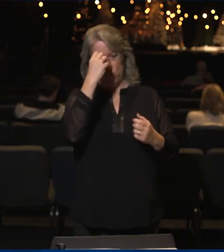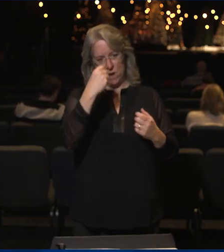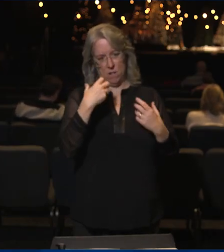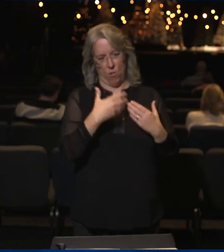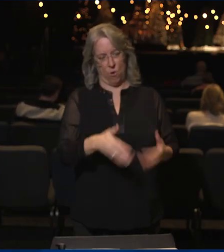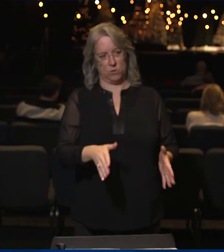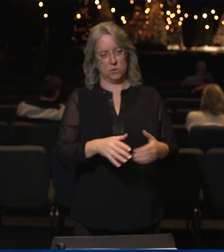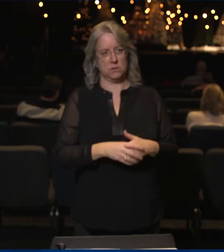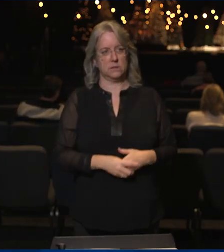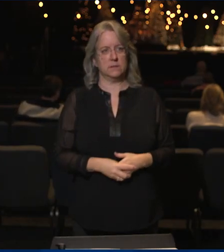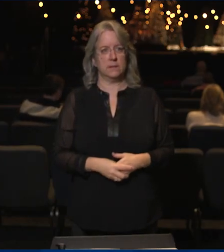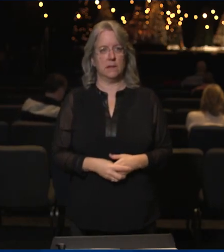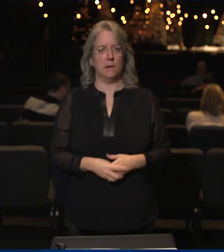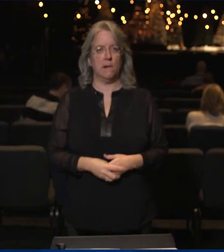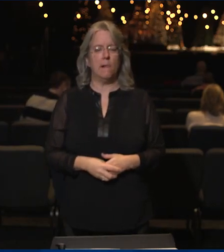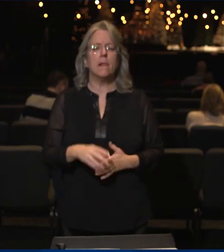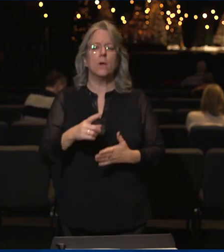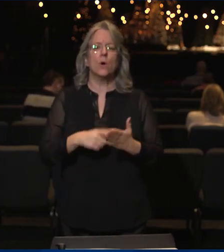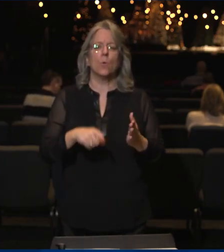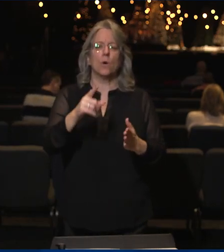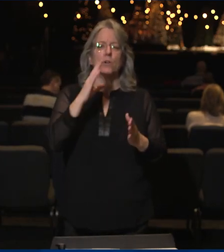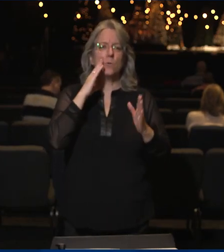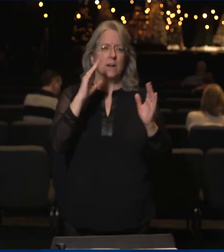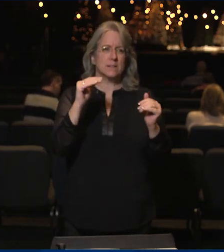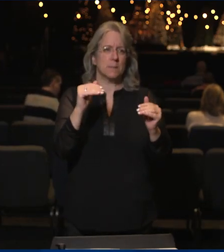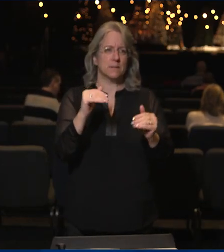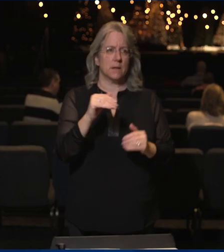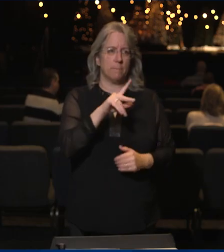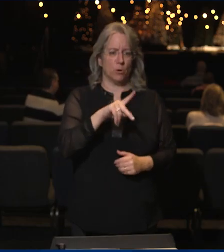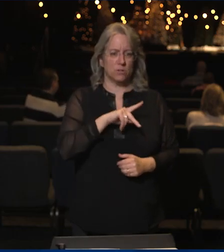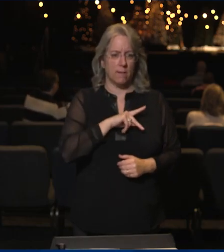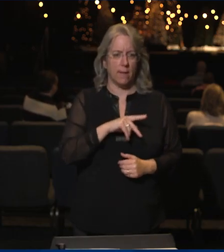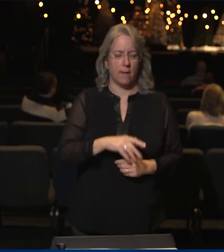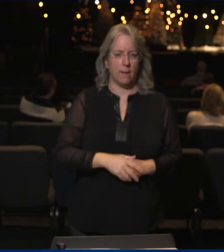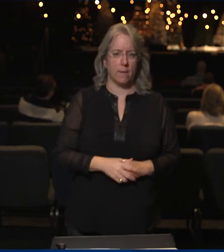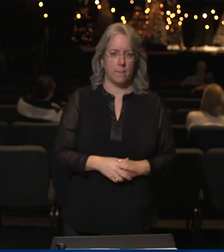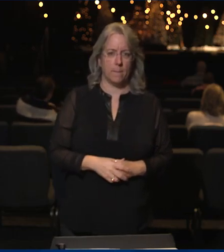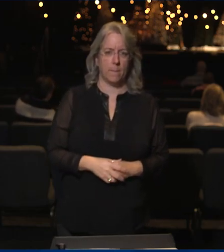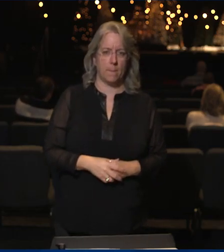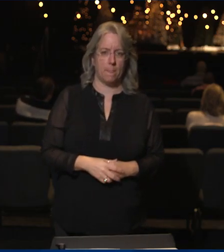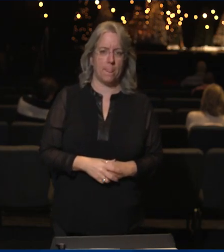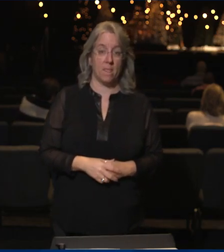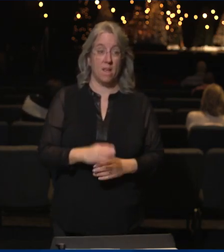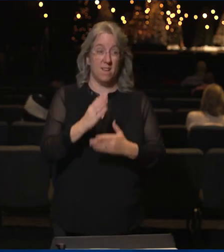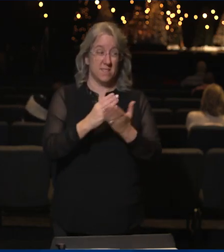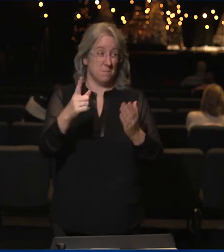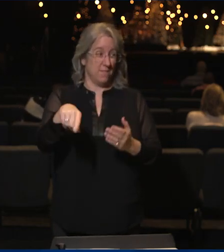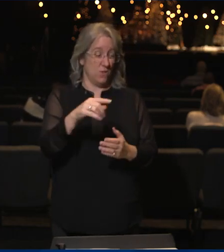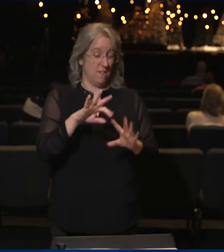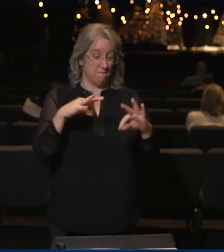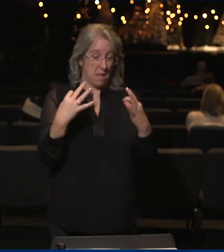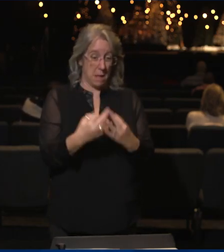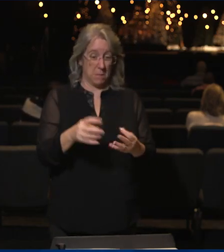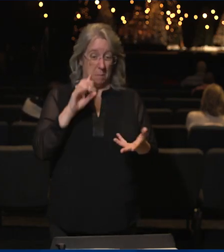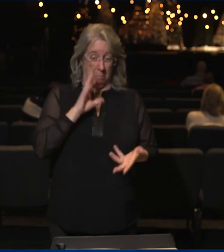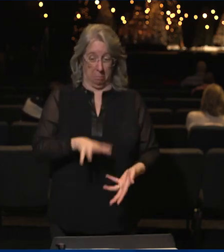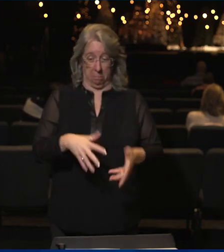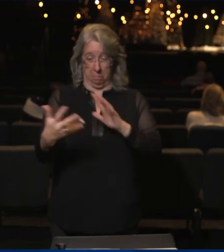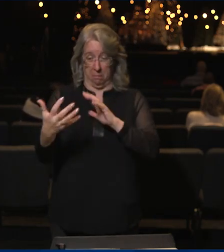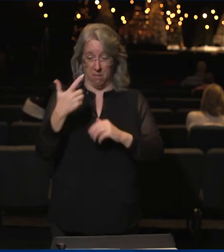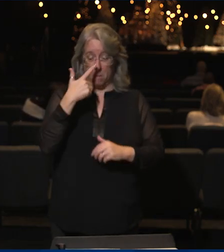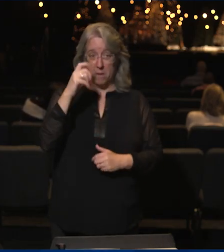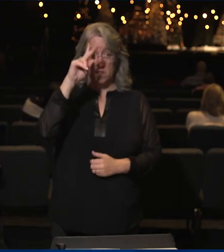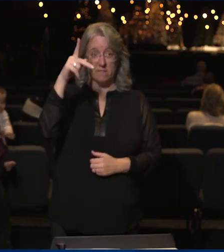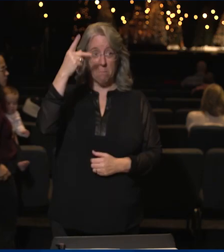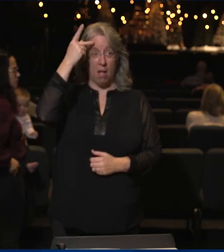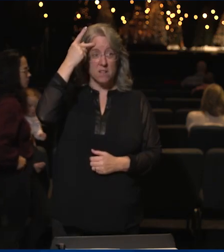What are you anticipating personally? For some of you, it's family rupture because of politics. It's already starting.